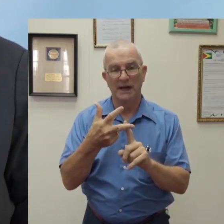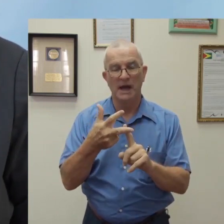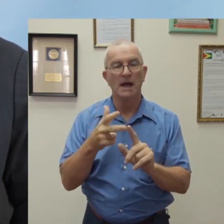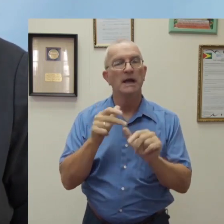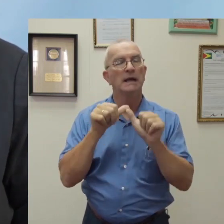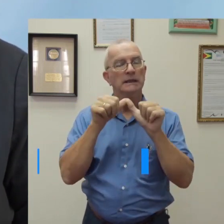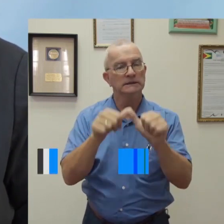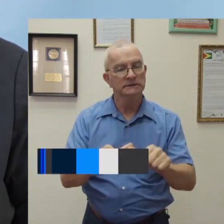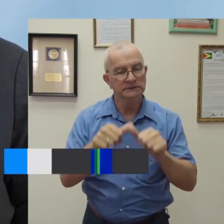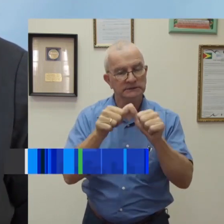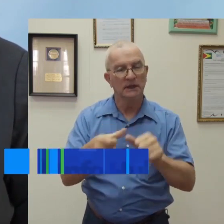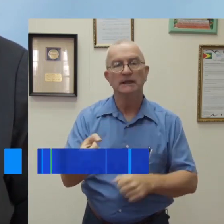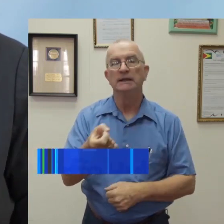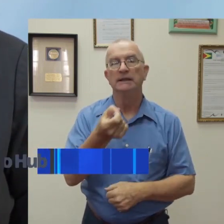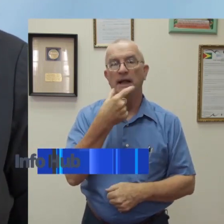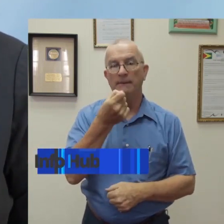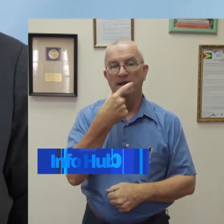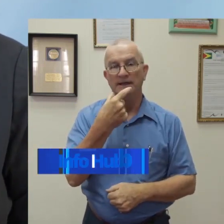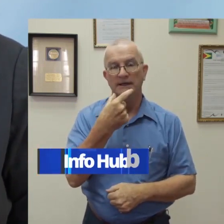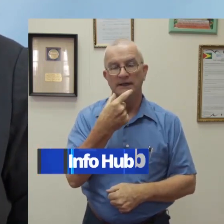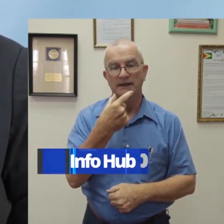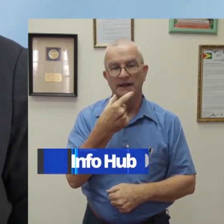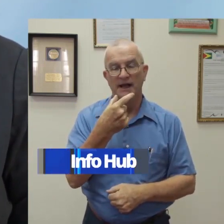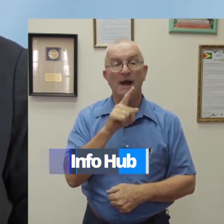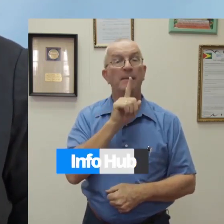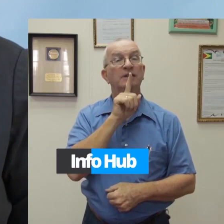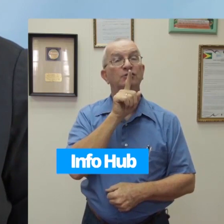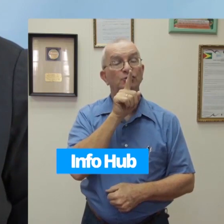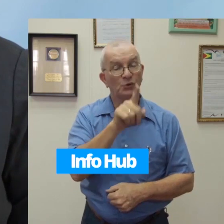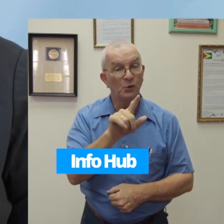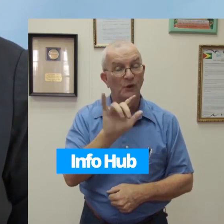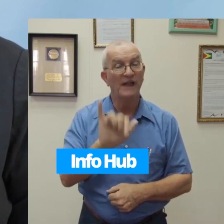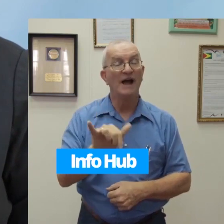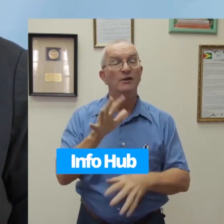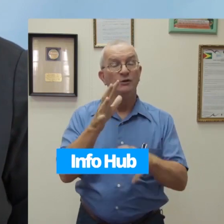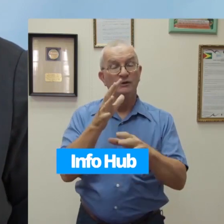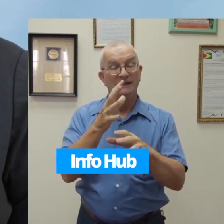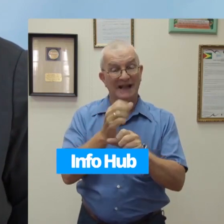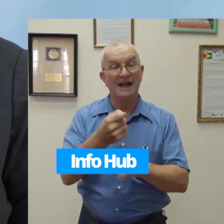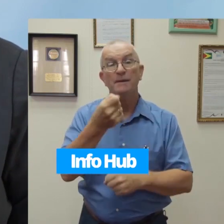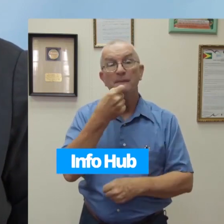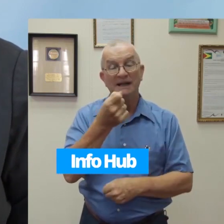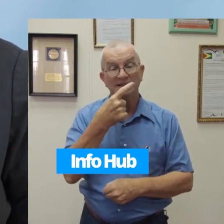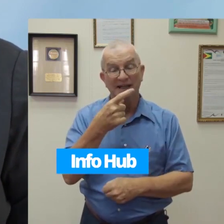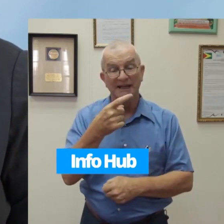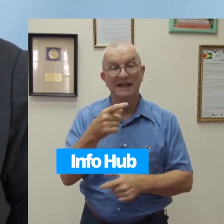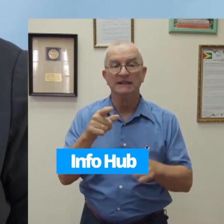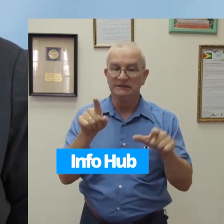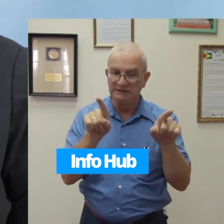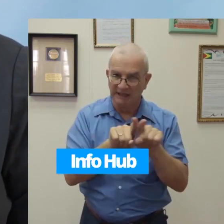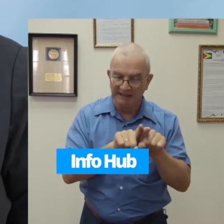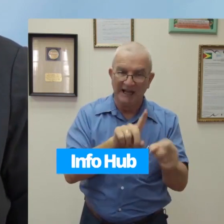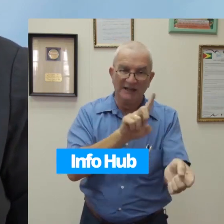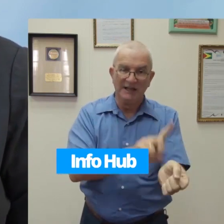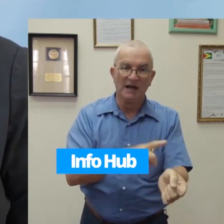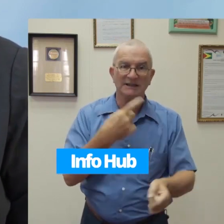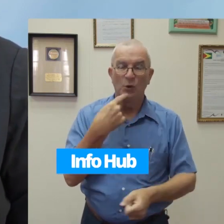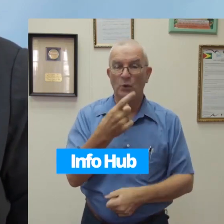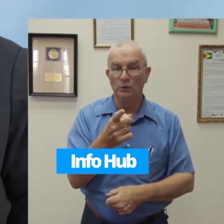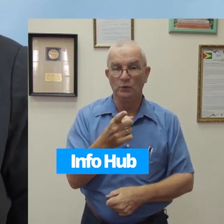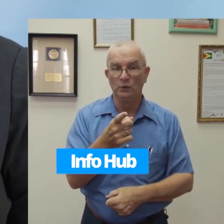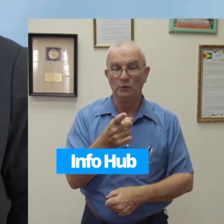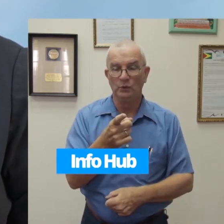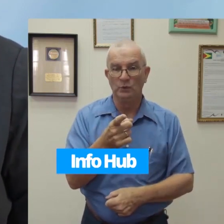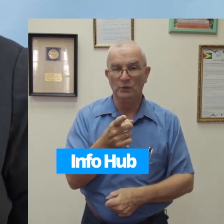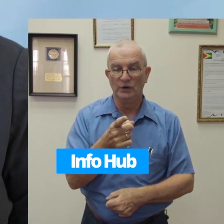taking your medications. Ensure that you take them as prescribed by your doctor. Right